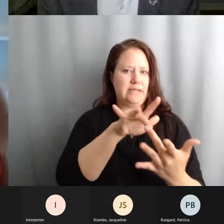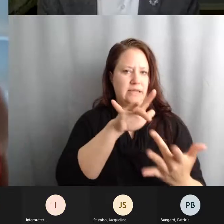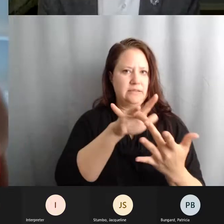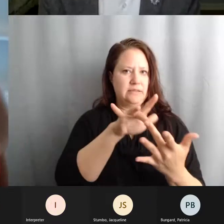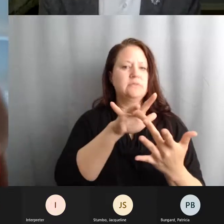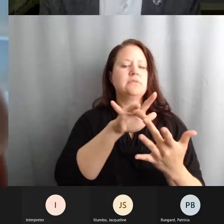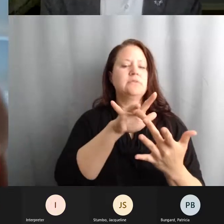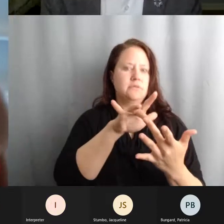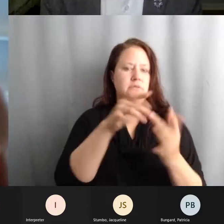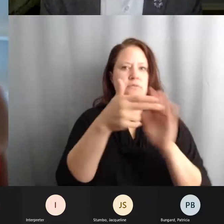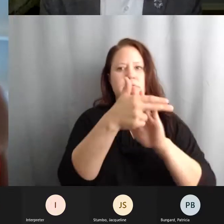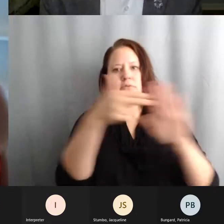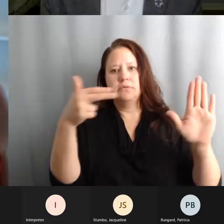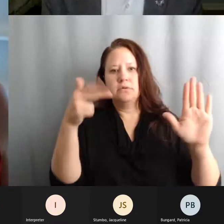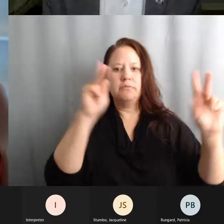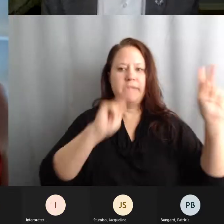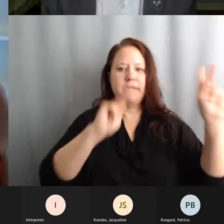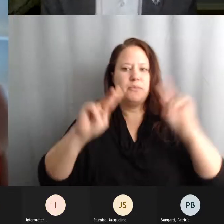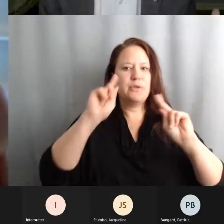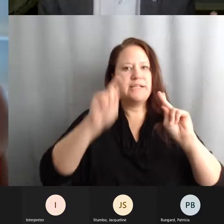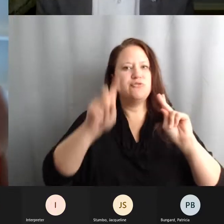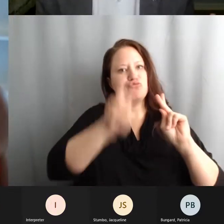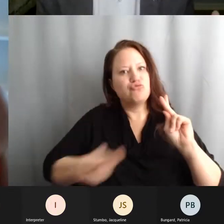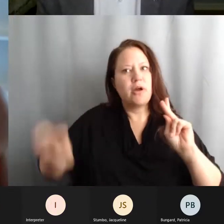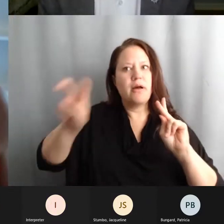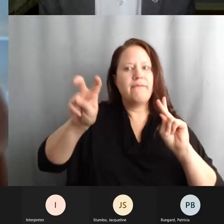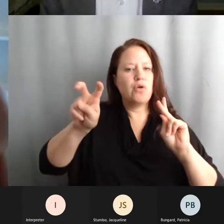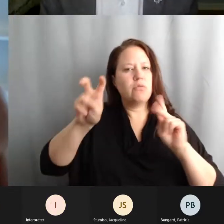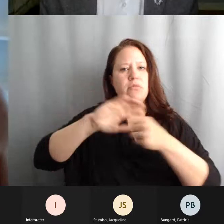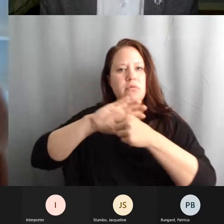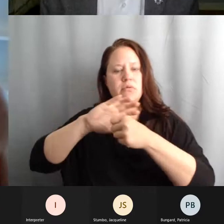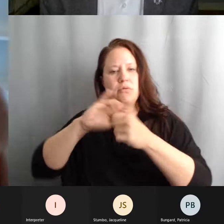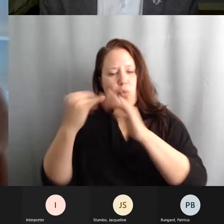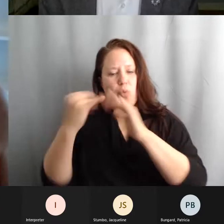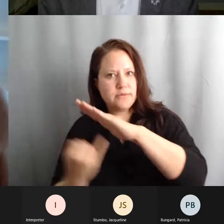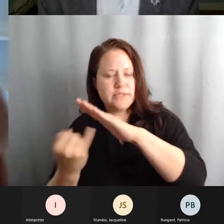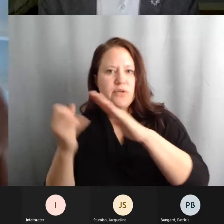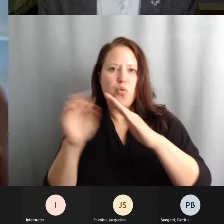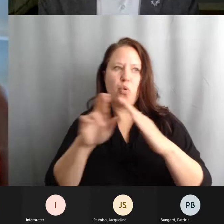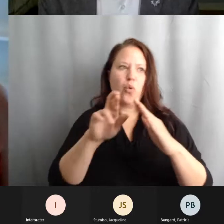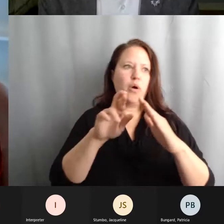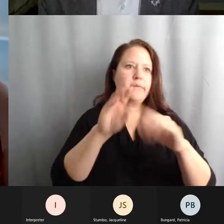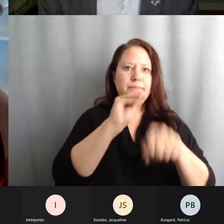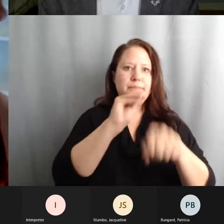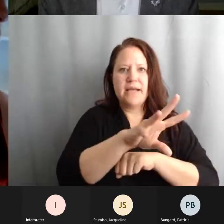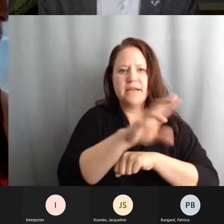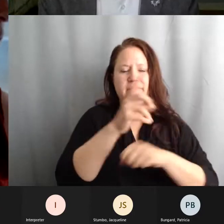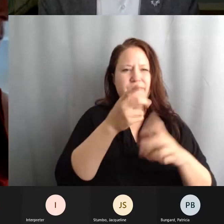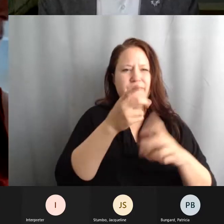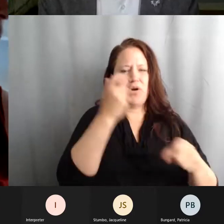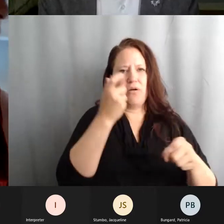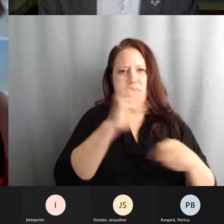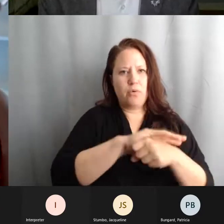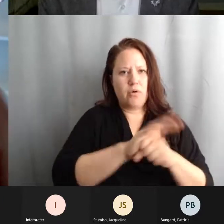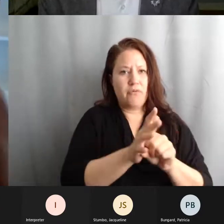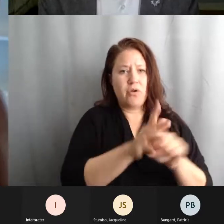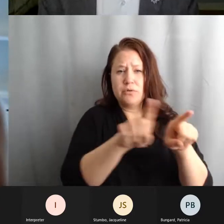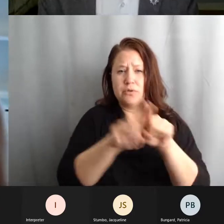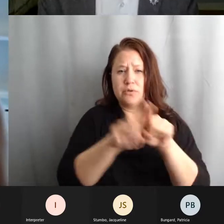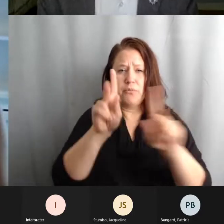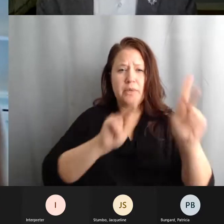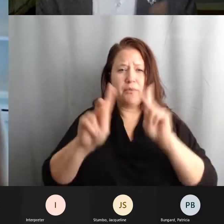identified as folks that need to travel quarantine or in other ways impacted by COVID, as well as folks that are non-compliant